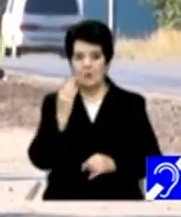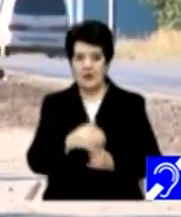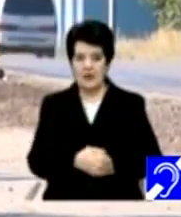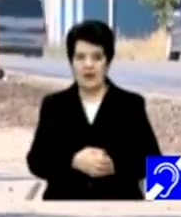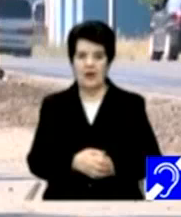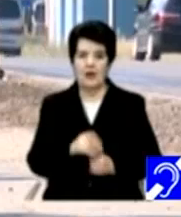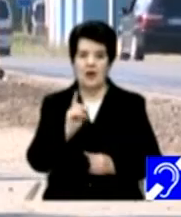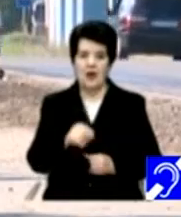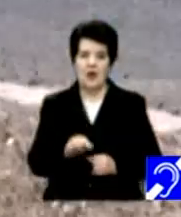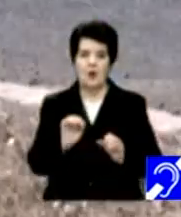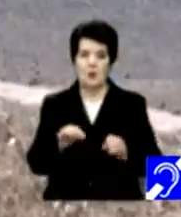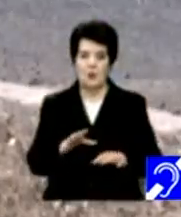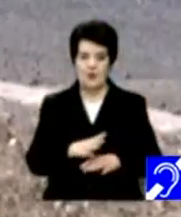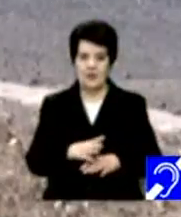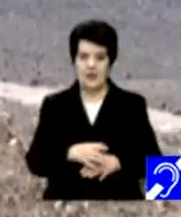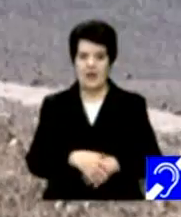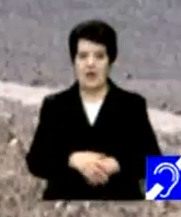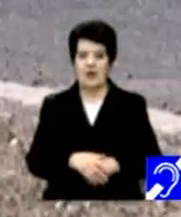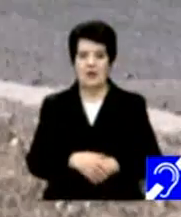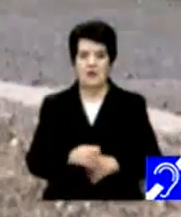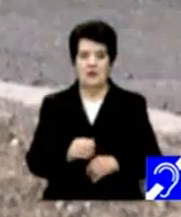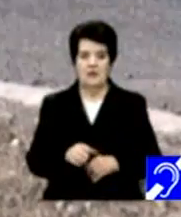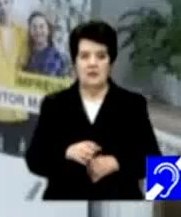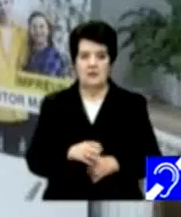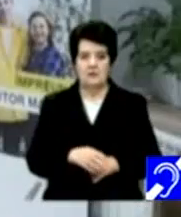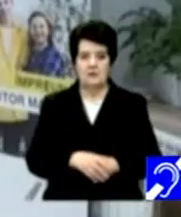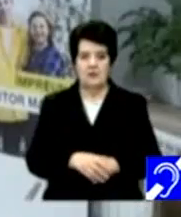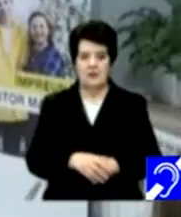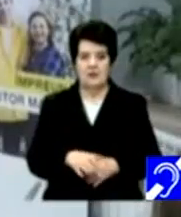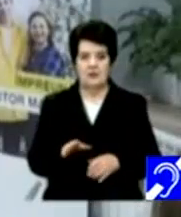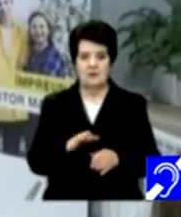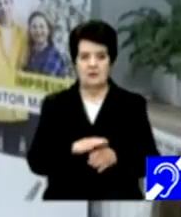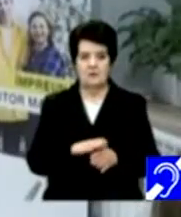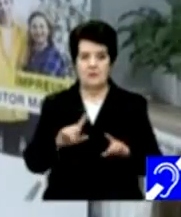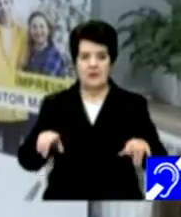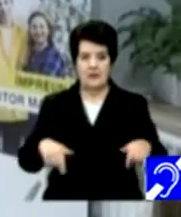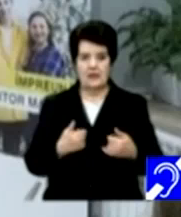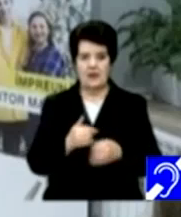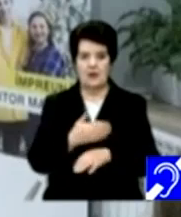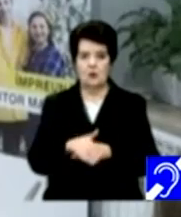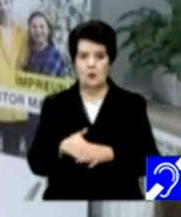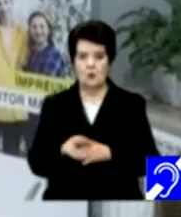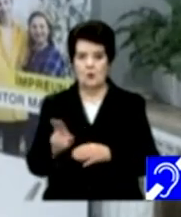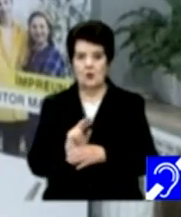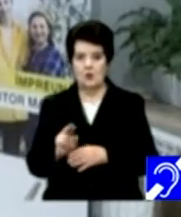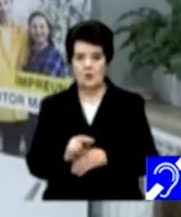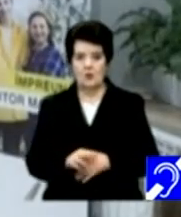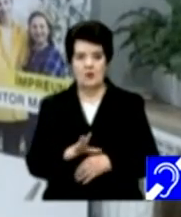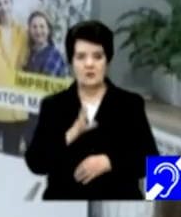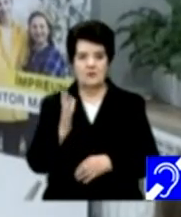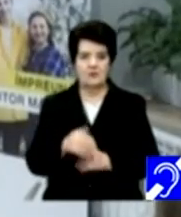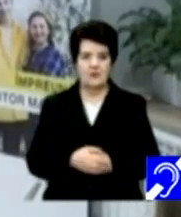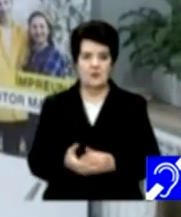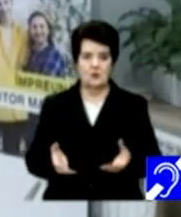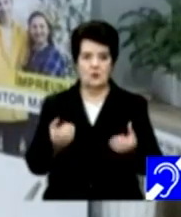easily 2-3 years or more. Road rehabilitation is one of the largest part of our public sector portfolio. I think